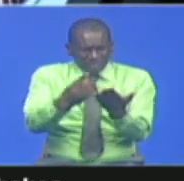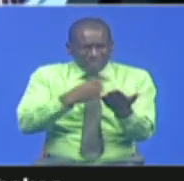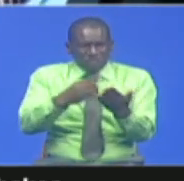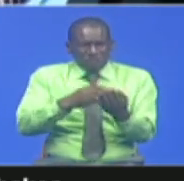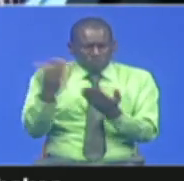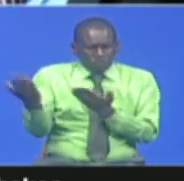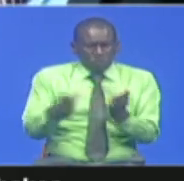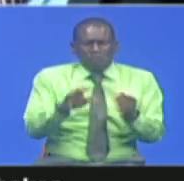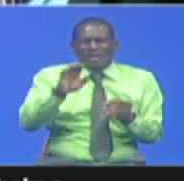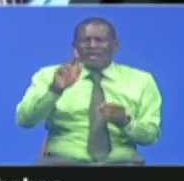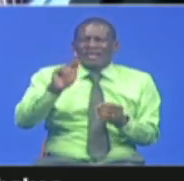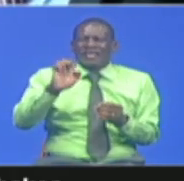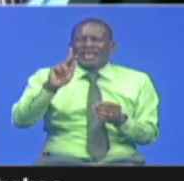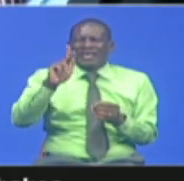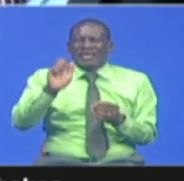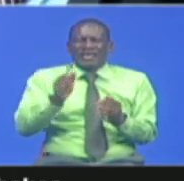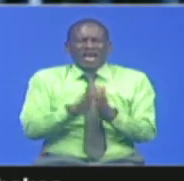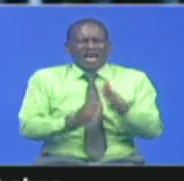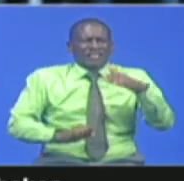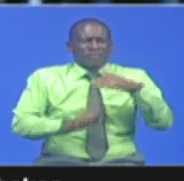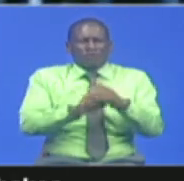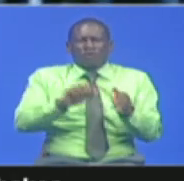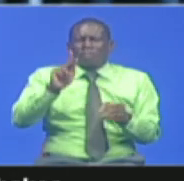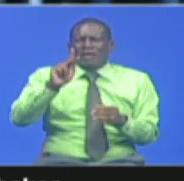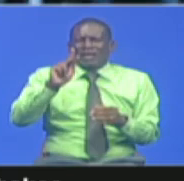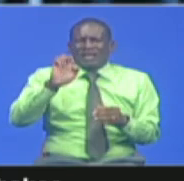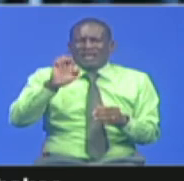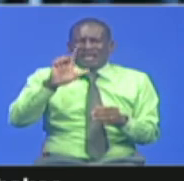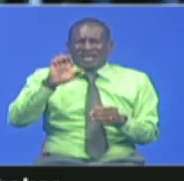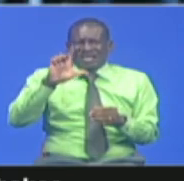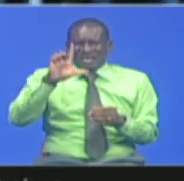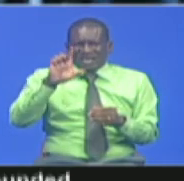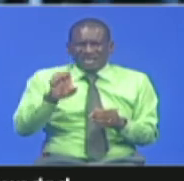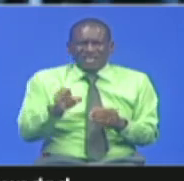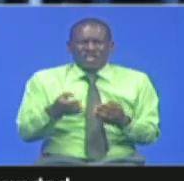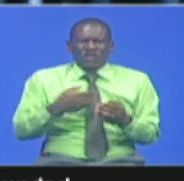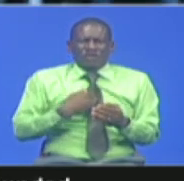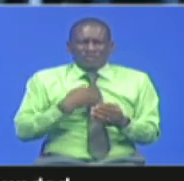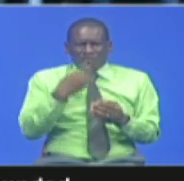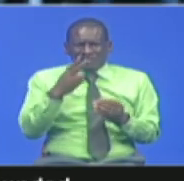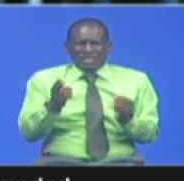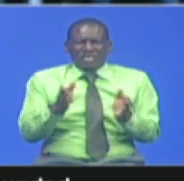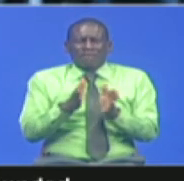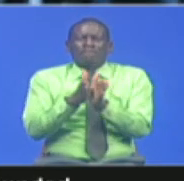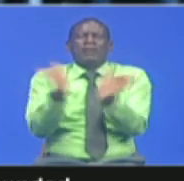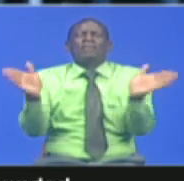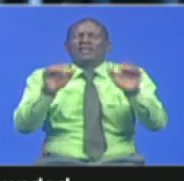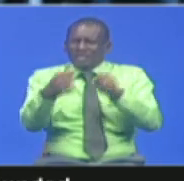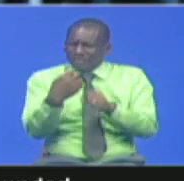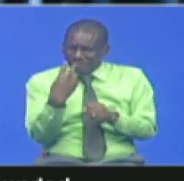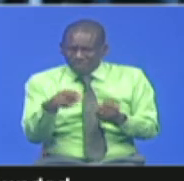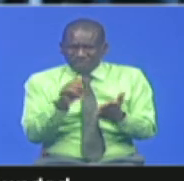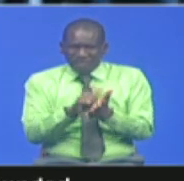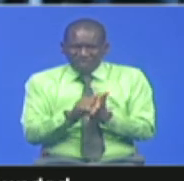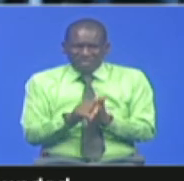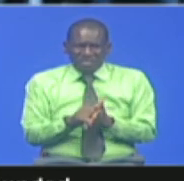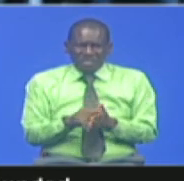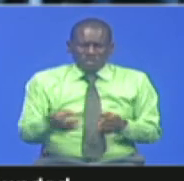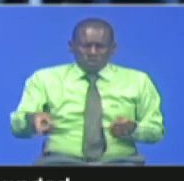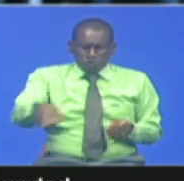Keke and seconded by Godwin Kilele. Na tumeonekana katika public eye kwamba sisi labda